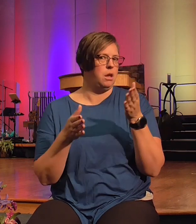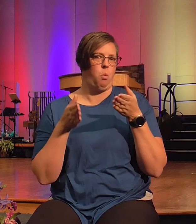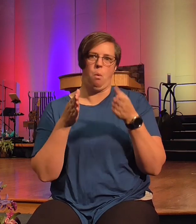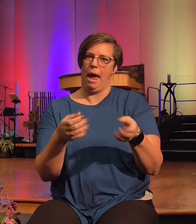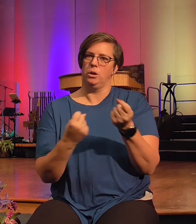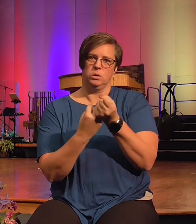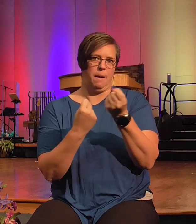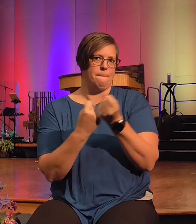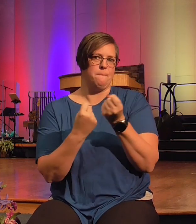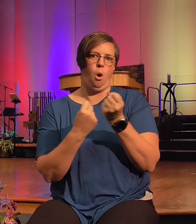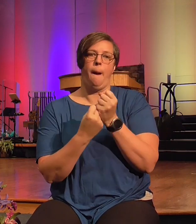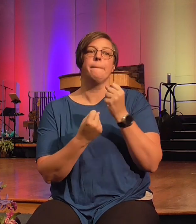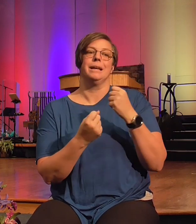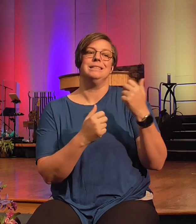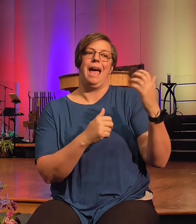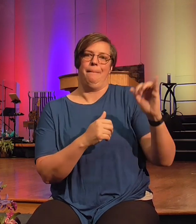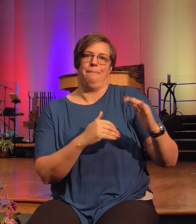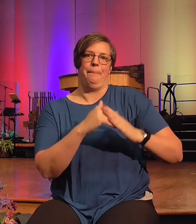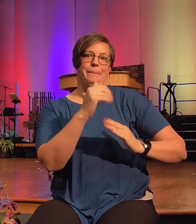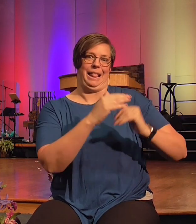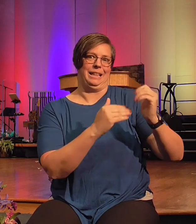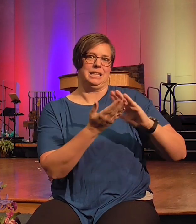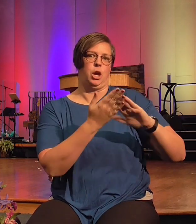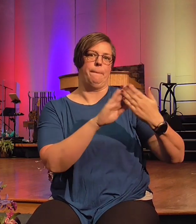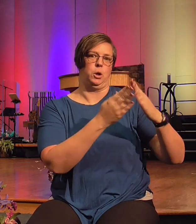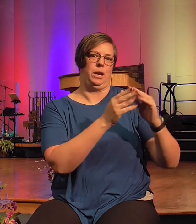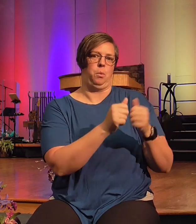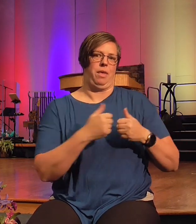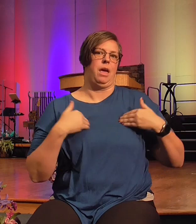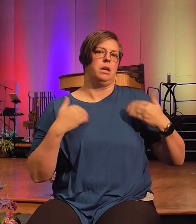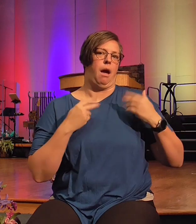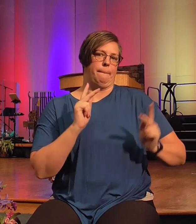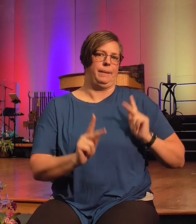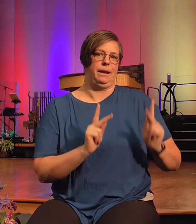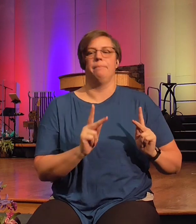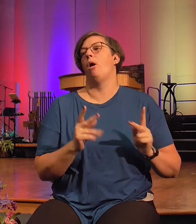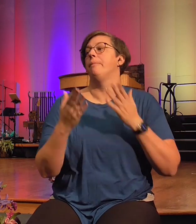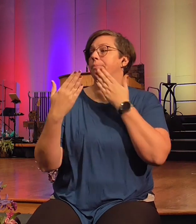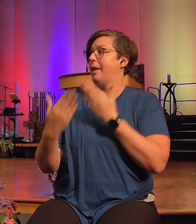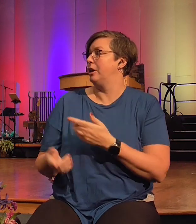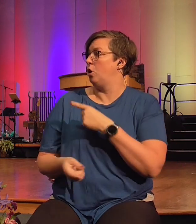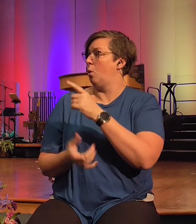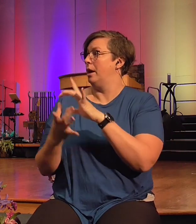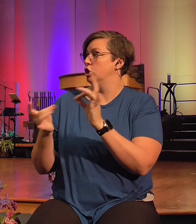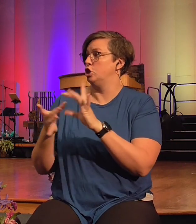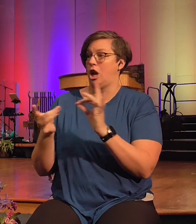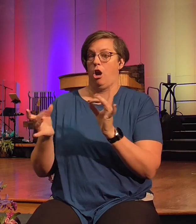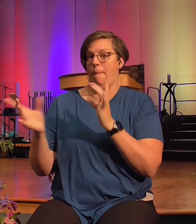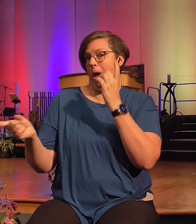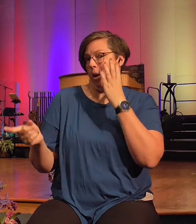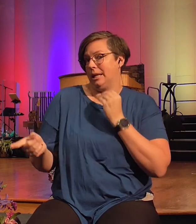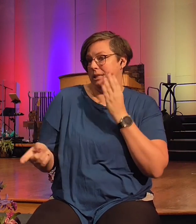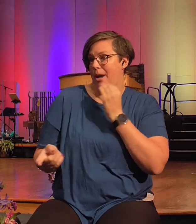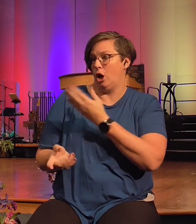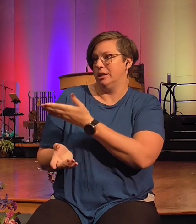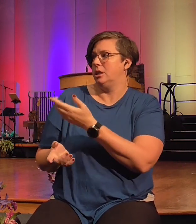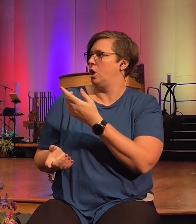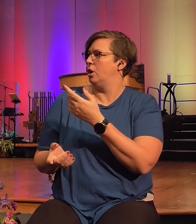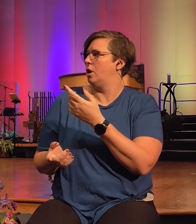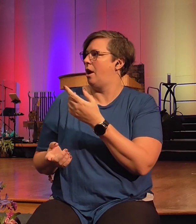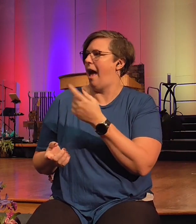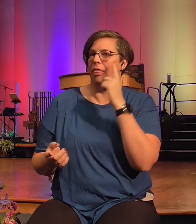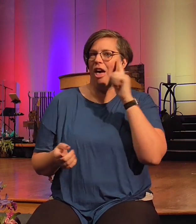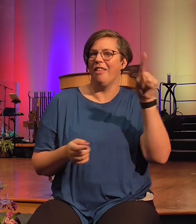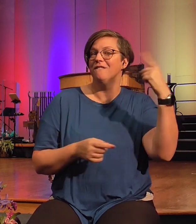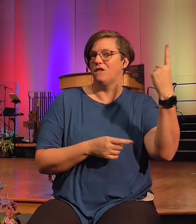also builds community with the young people. Thank you very much, Royer. Thank you. You want to share about an experience you shared at the first service I